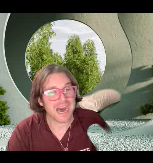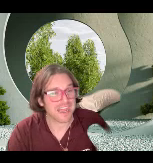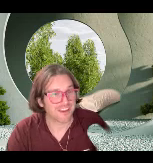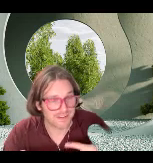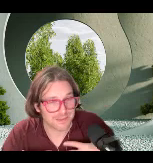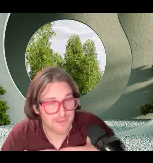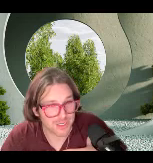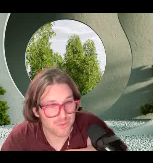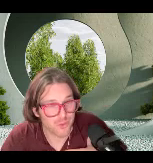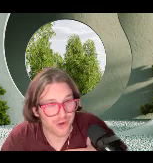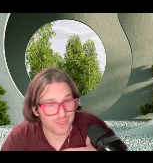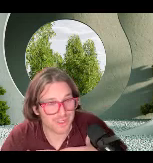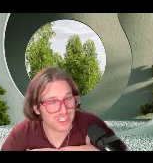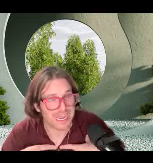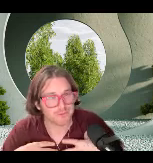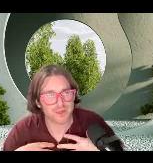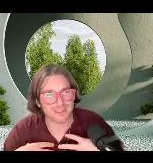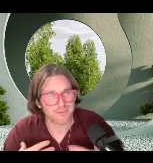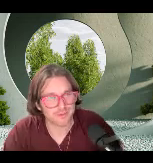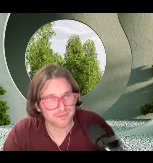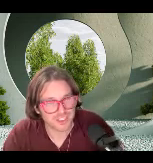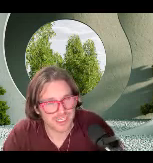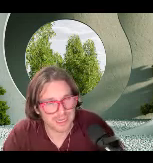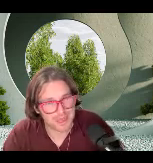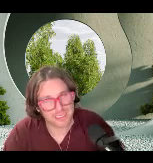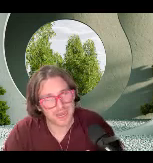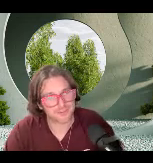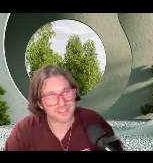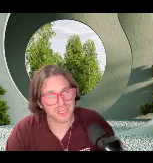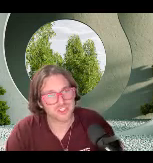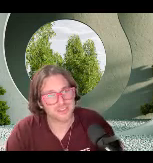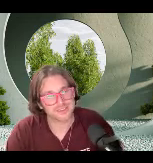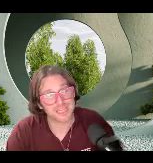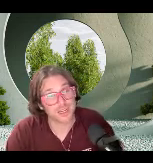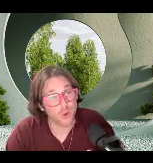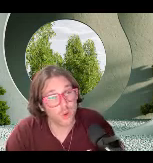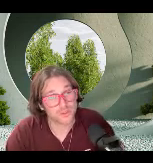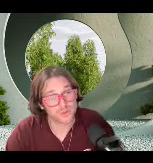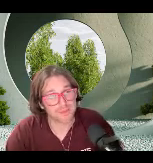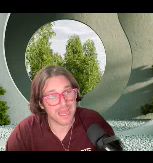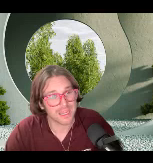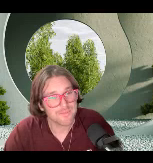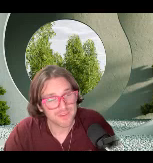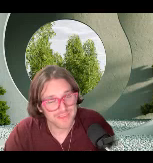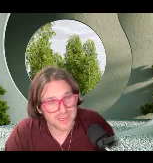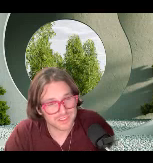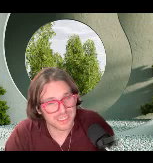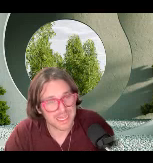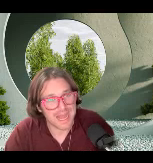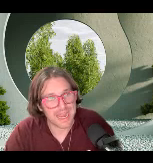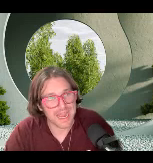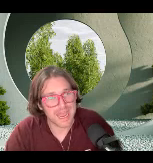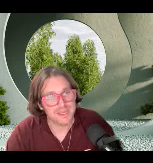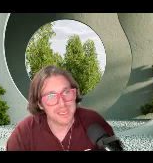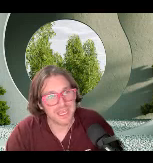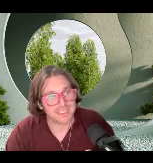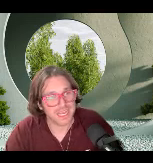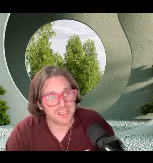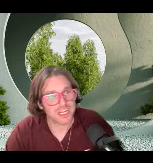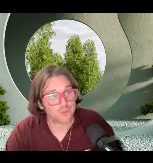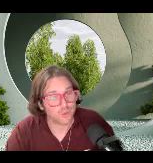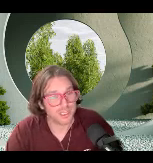ungrading, and I have found it to be much more enriching. I'm doing a lot of reflection. I'm having conversations and setting goals with my faculty. I